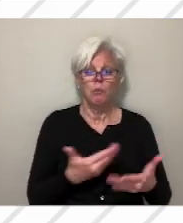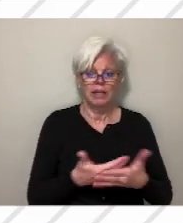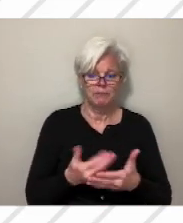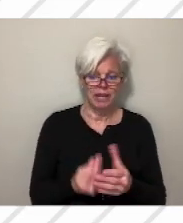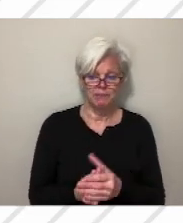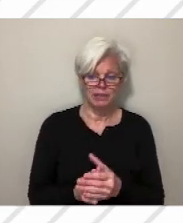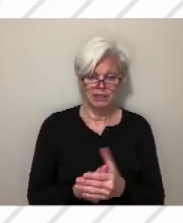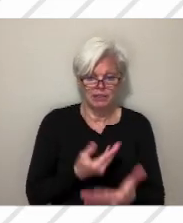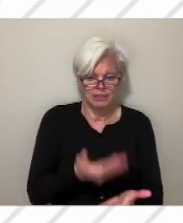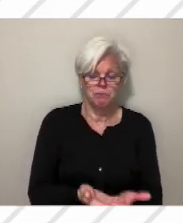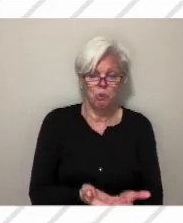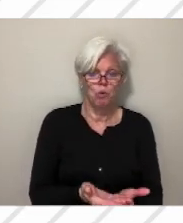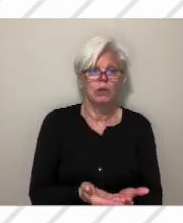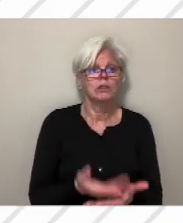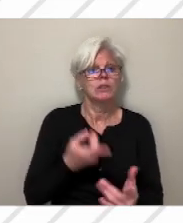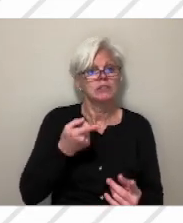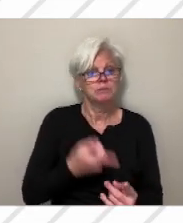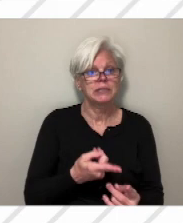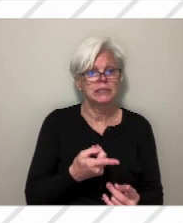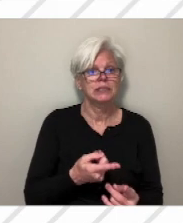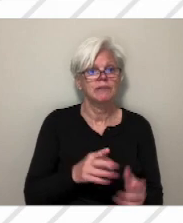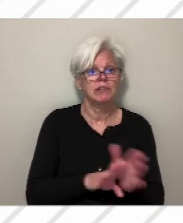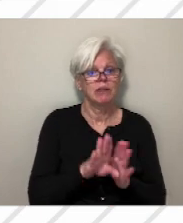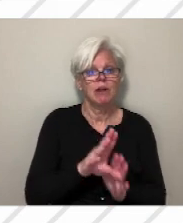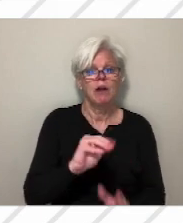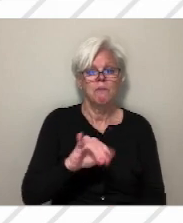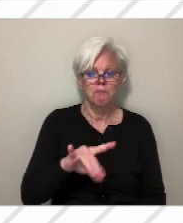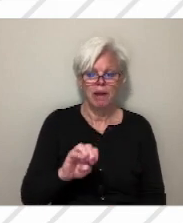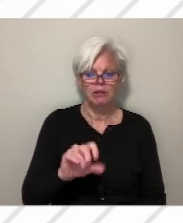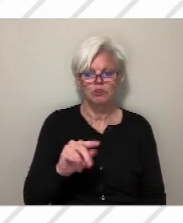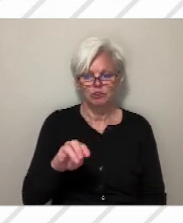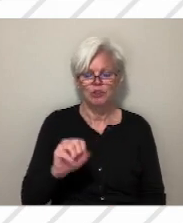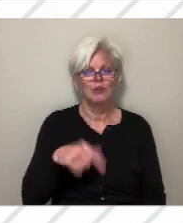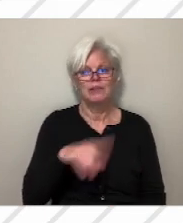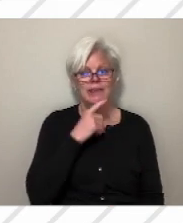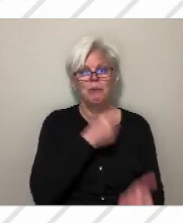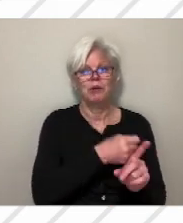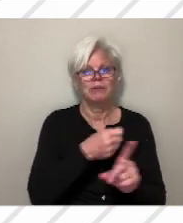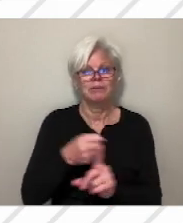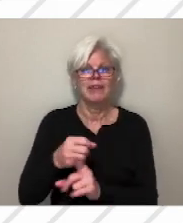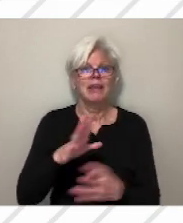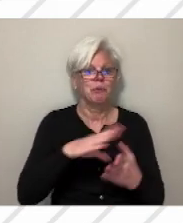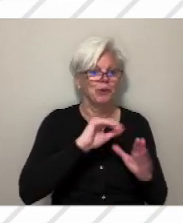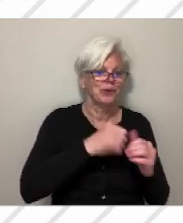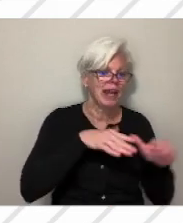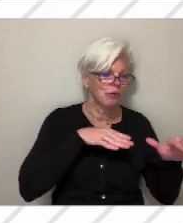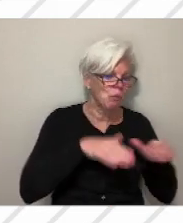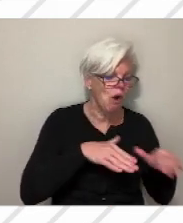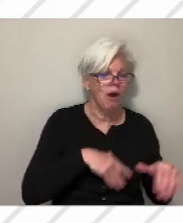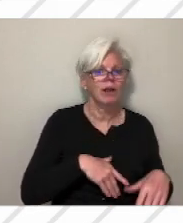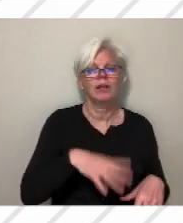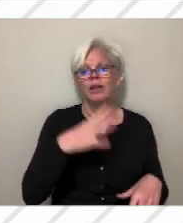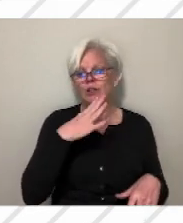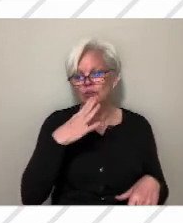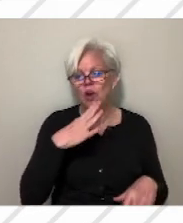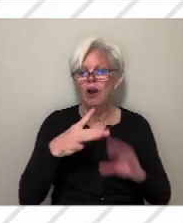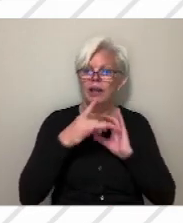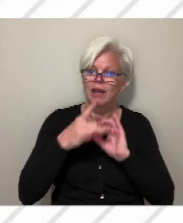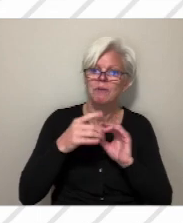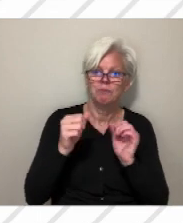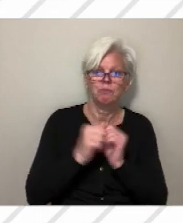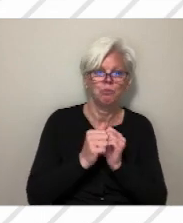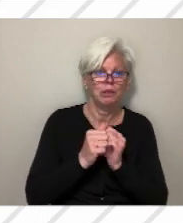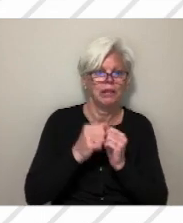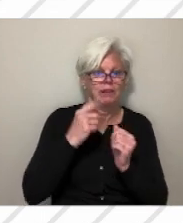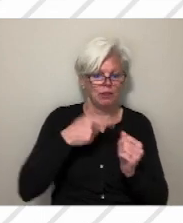certain developmental milestones that we know they will reach, how to learn how to walk and talk and bond with caregivers. But